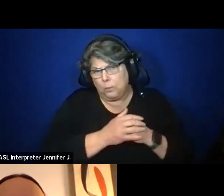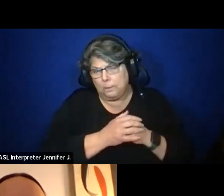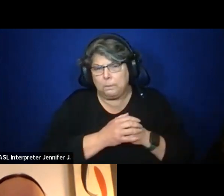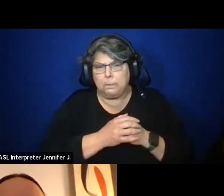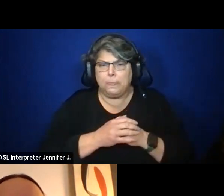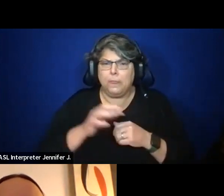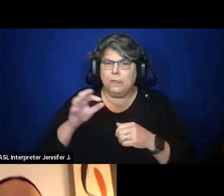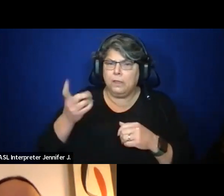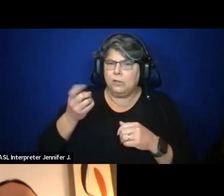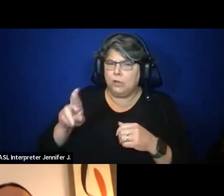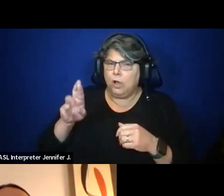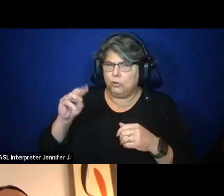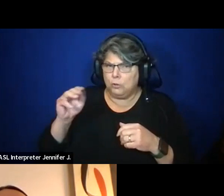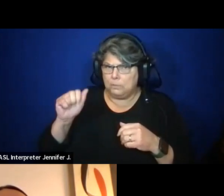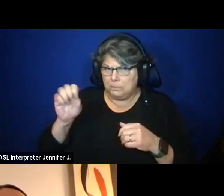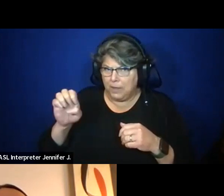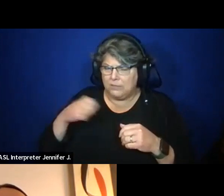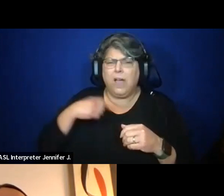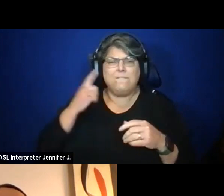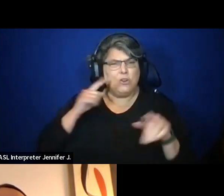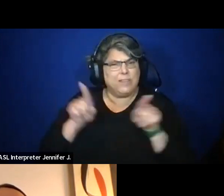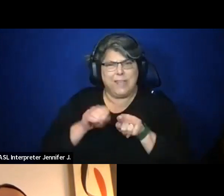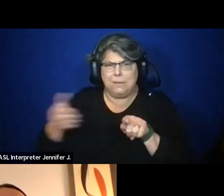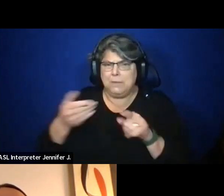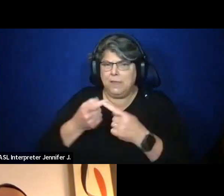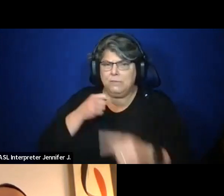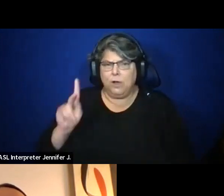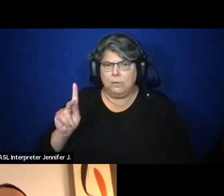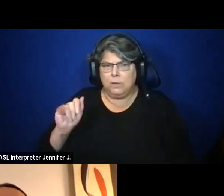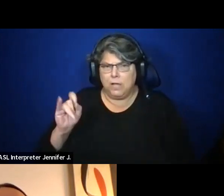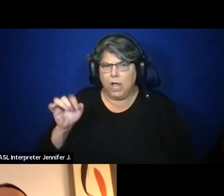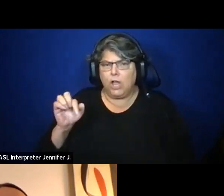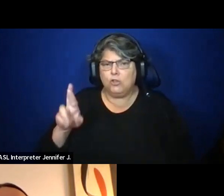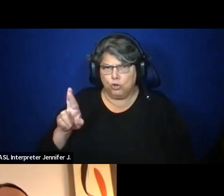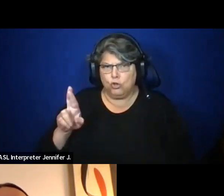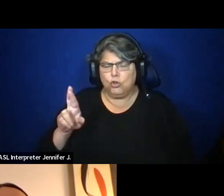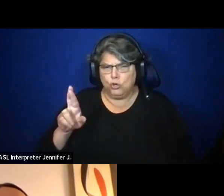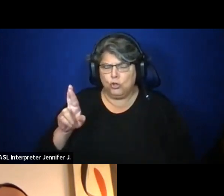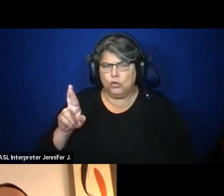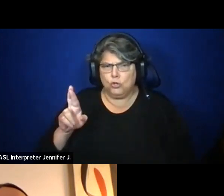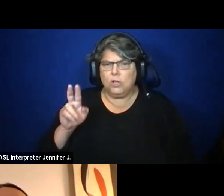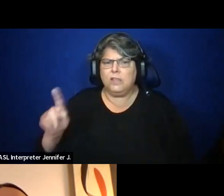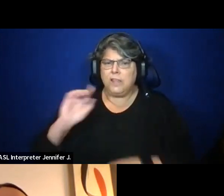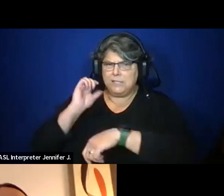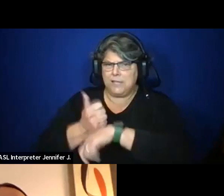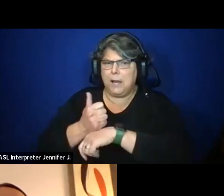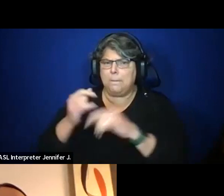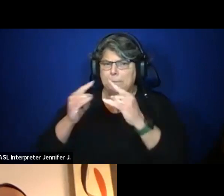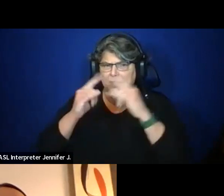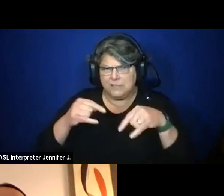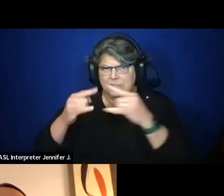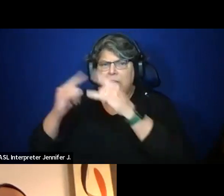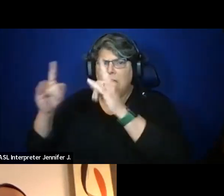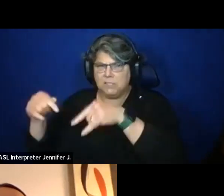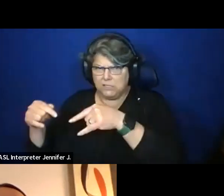And I can just add that I've heard the same from Kaiser, that they have actually erected some tents